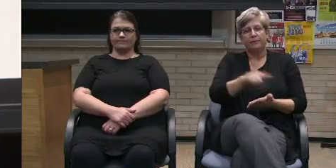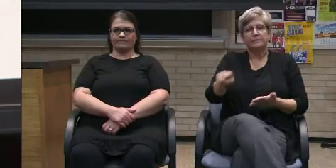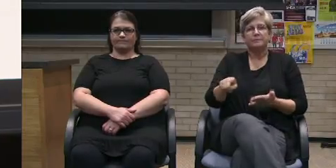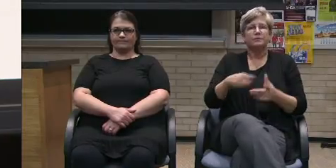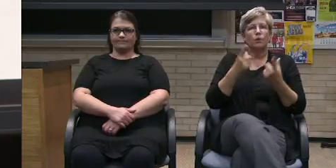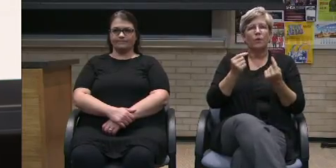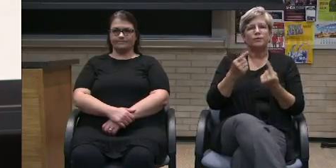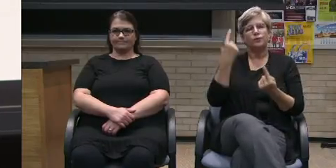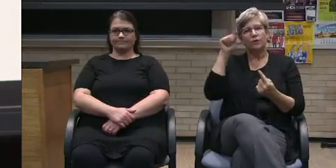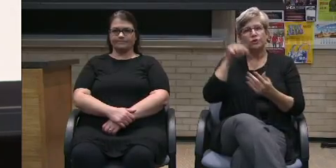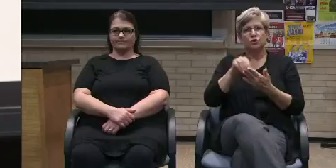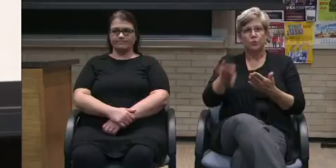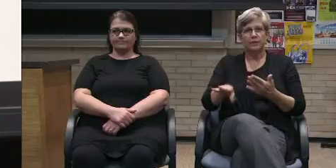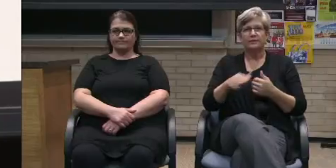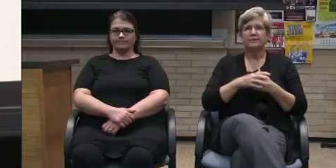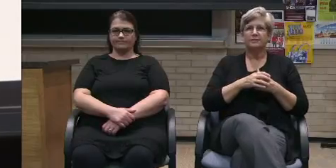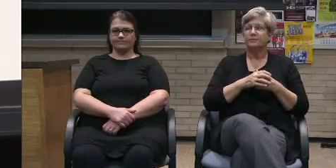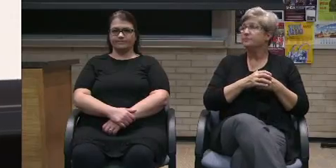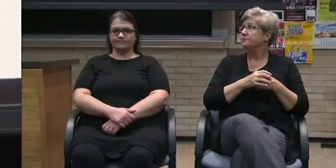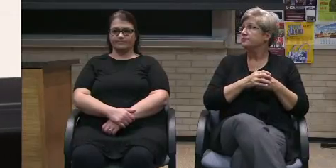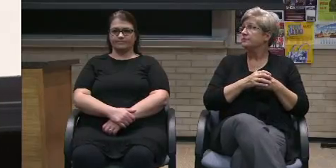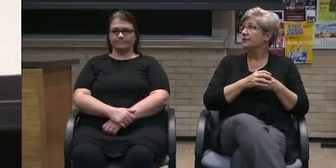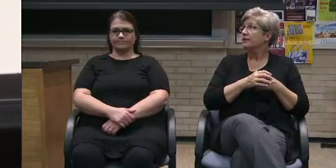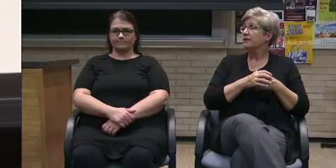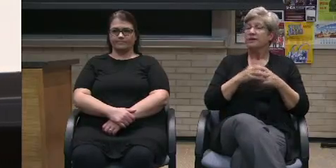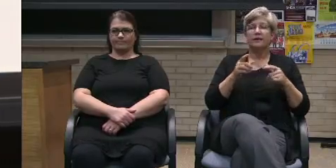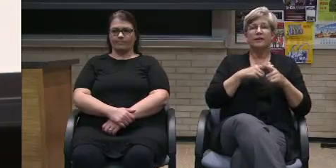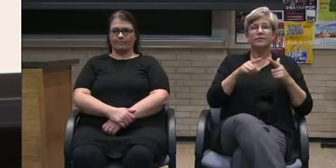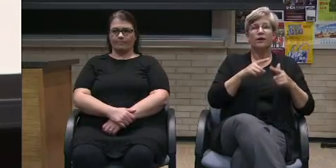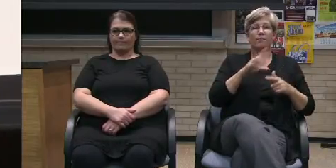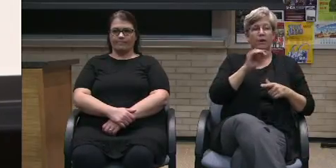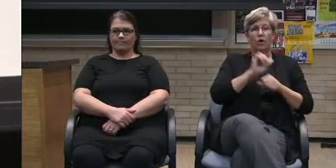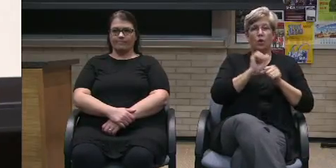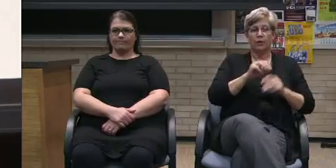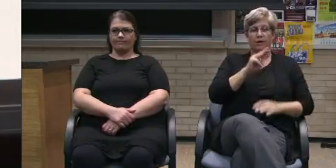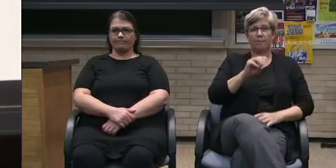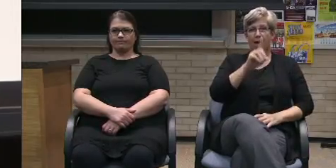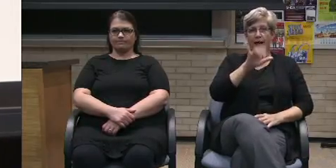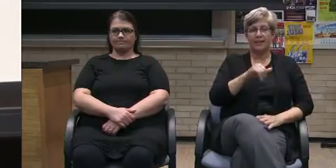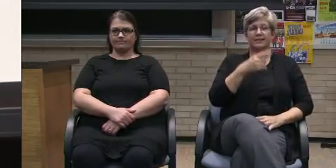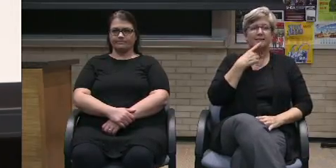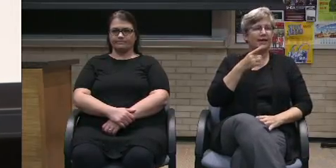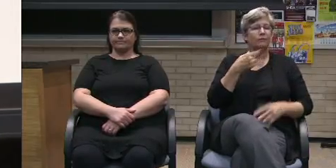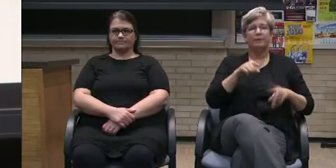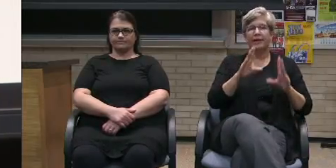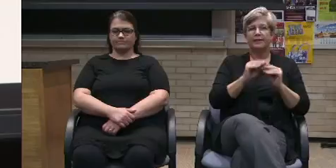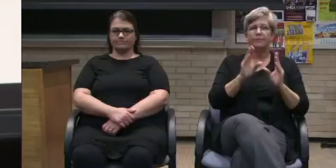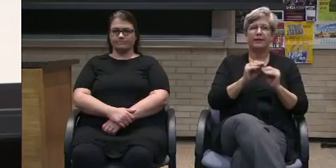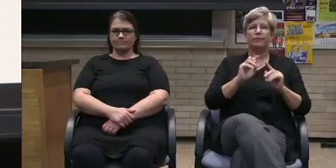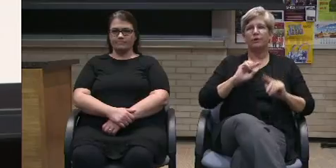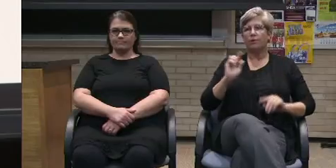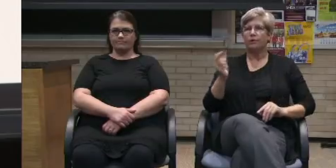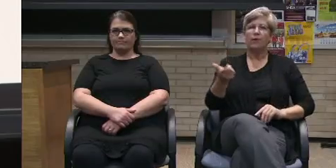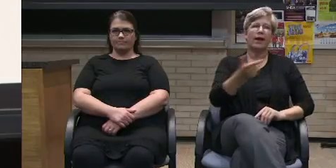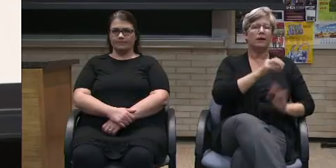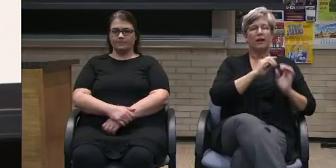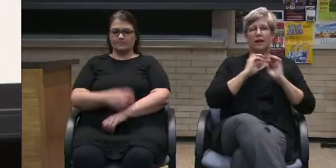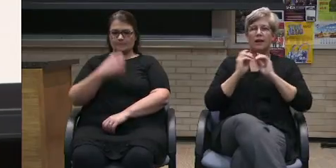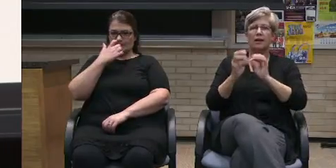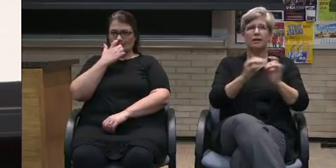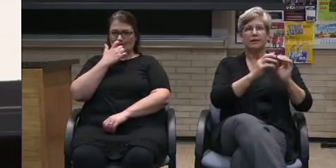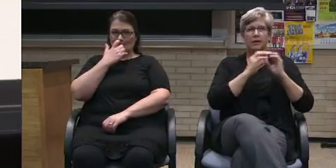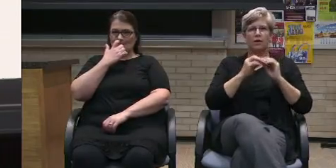for students. I'll quote my associate provost, Molly, who said, you know, we'll be in a meeting and we'll be going around and round and round. Well, should we